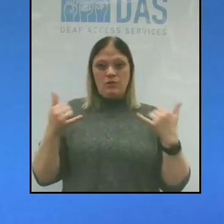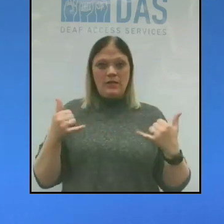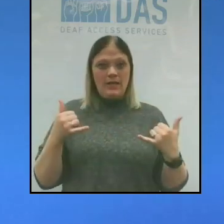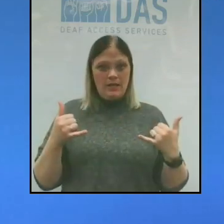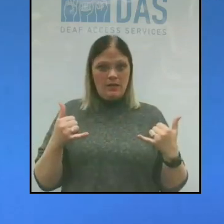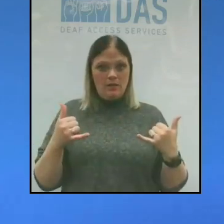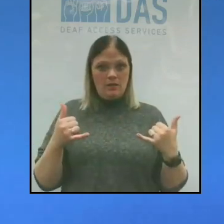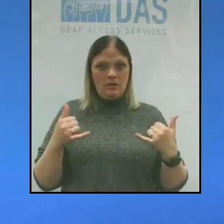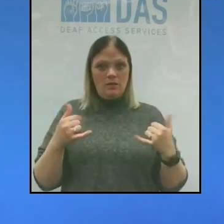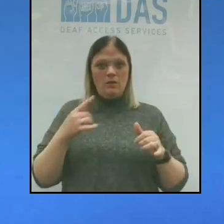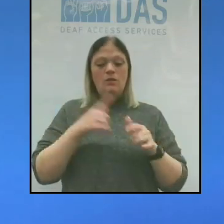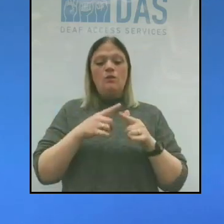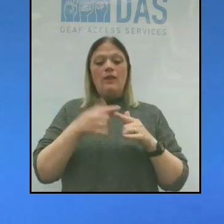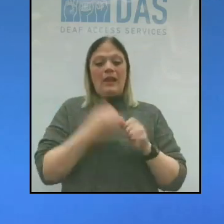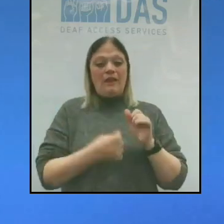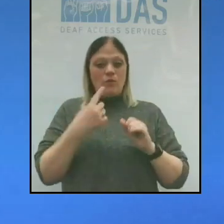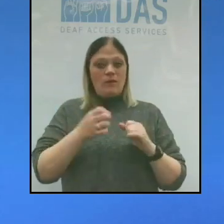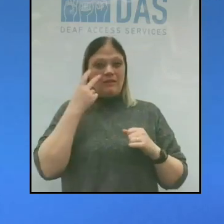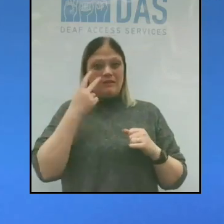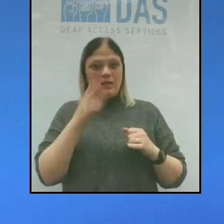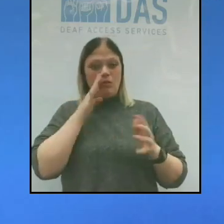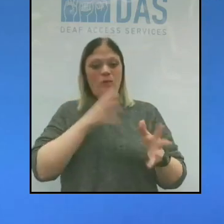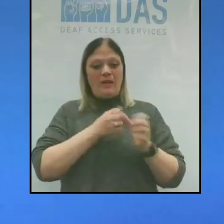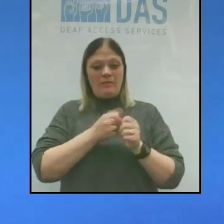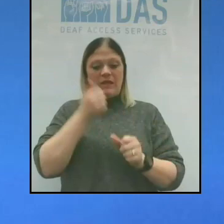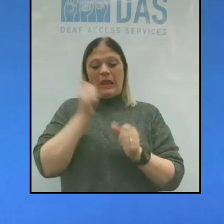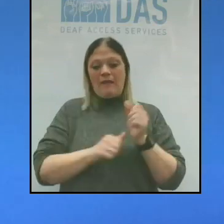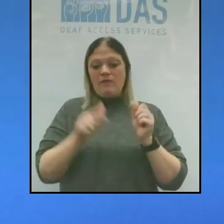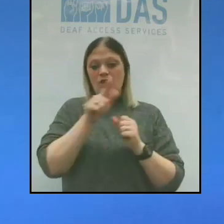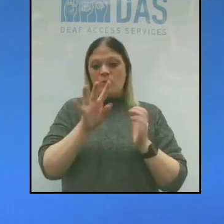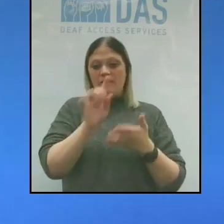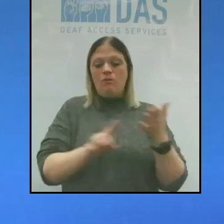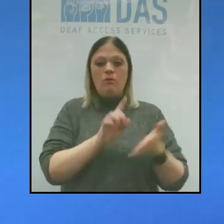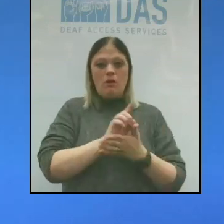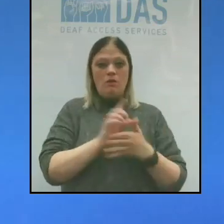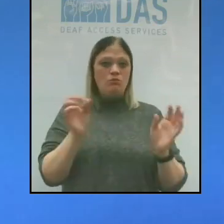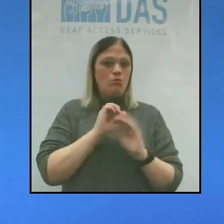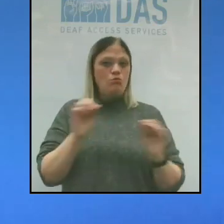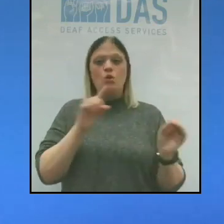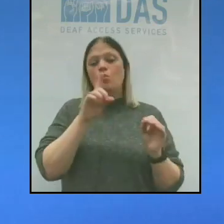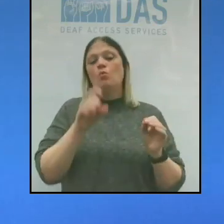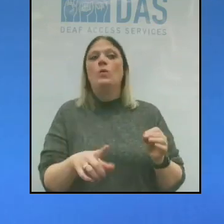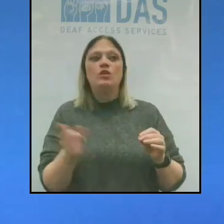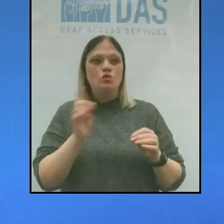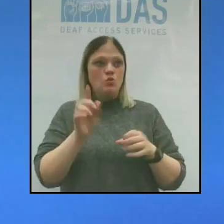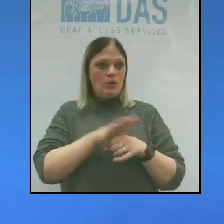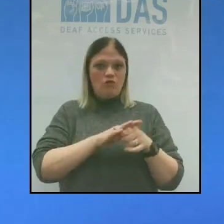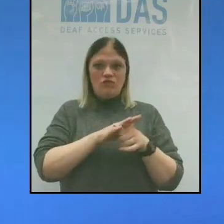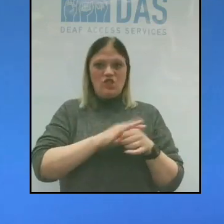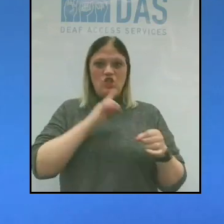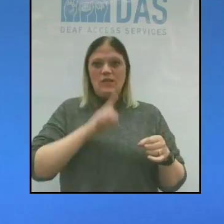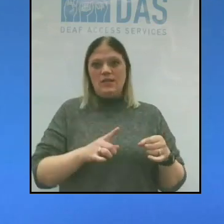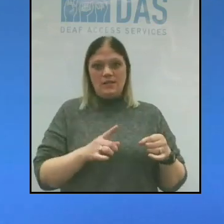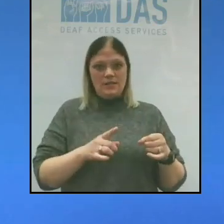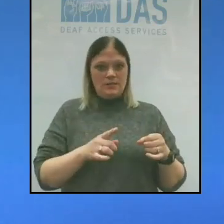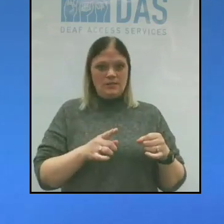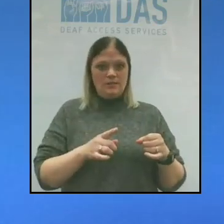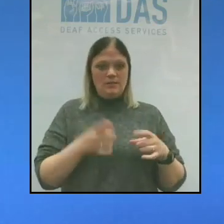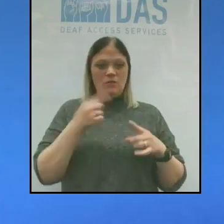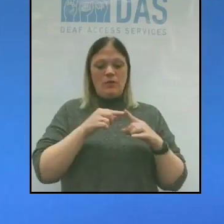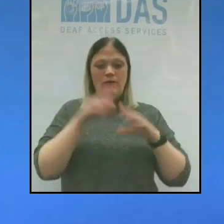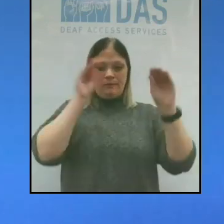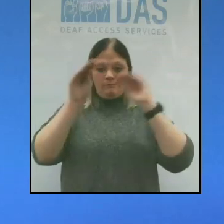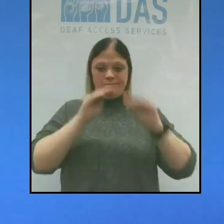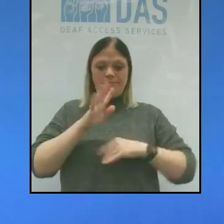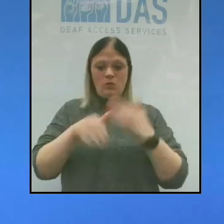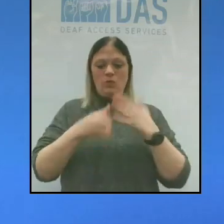actually, everyone can see it. It'll be updated every 24 hours. So there'll be no question as to where the region is when they compile all the